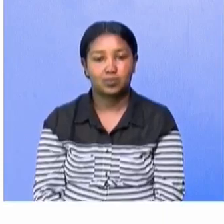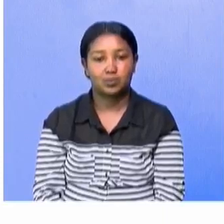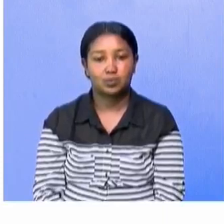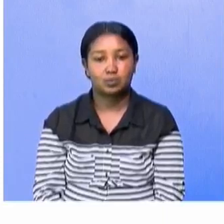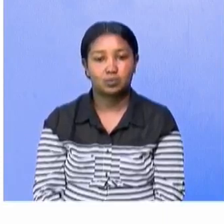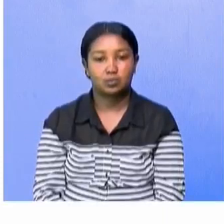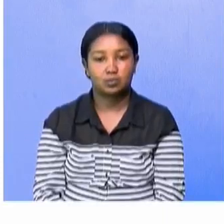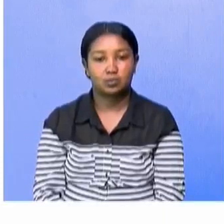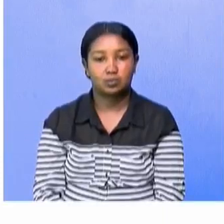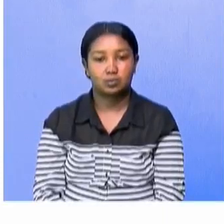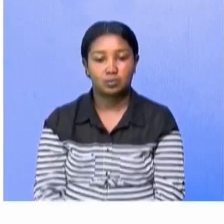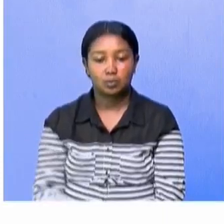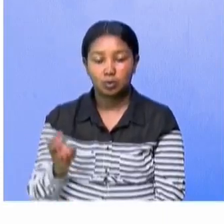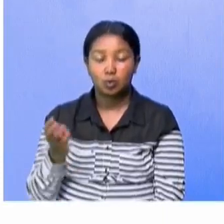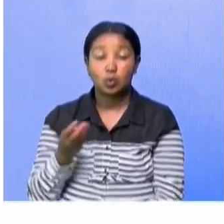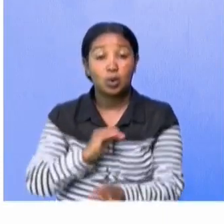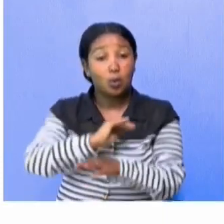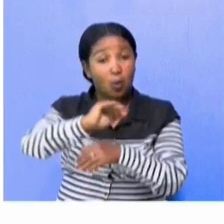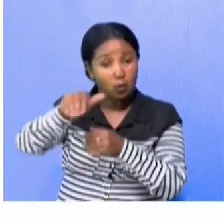we all